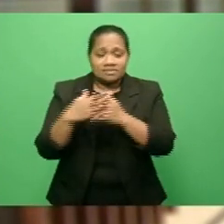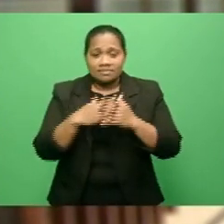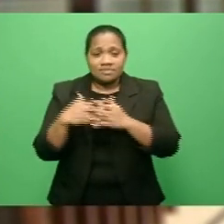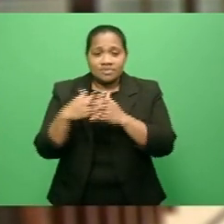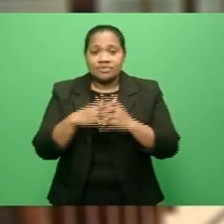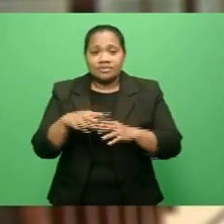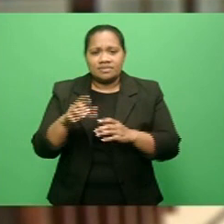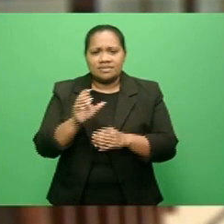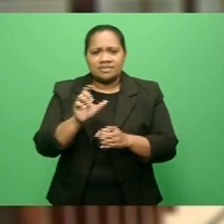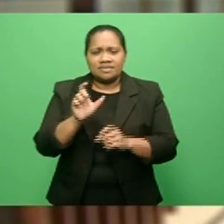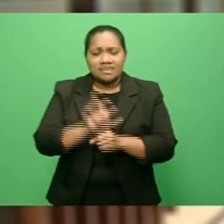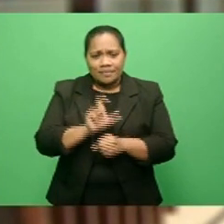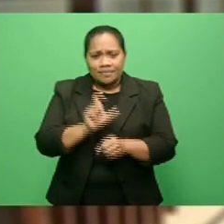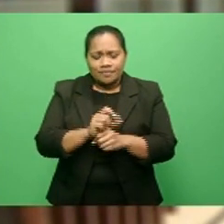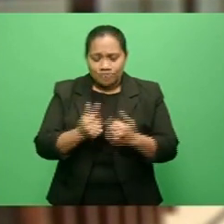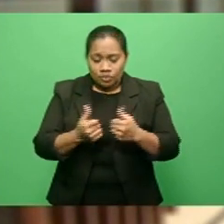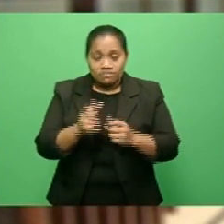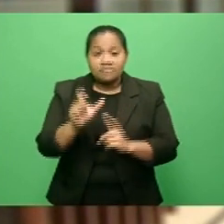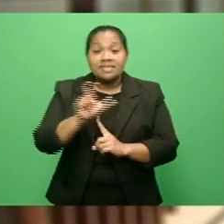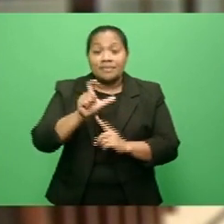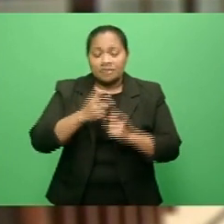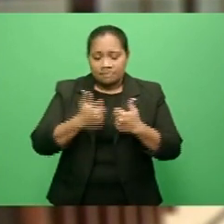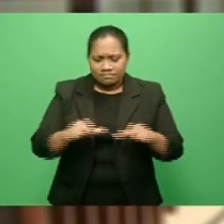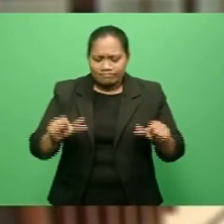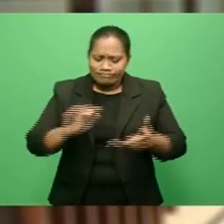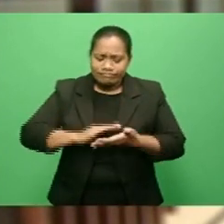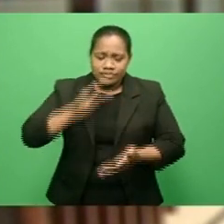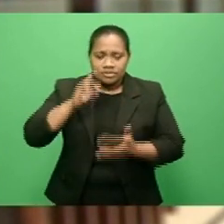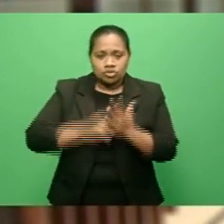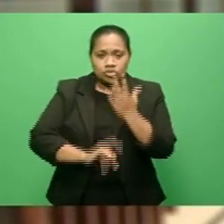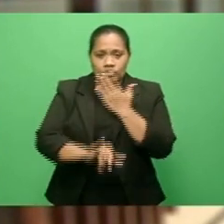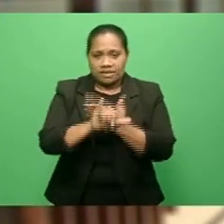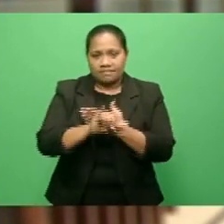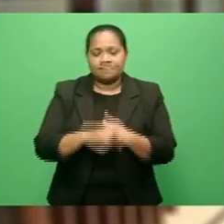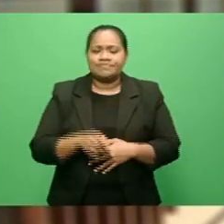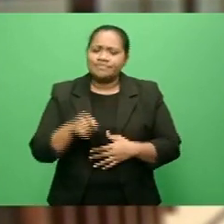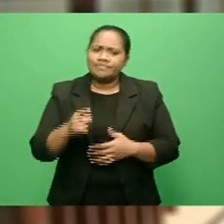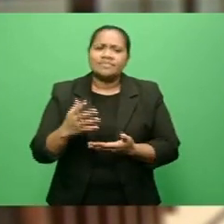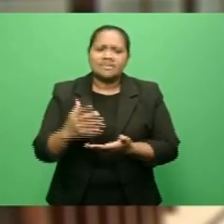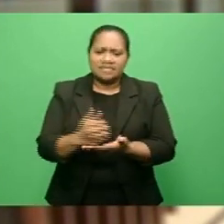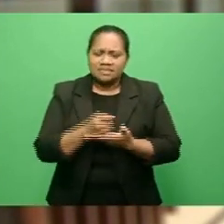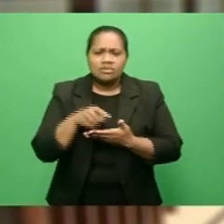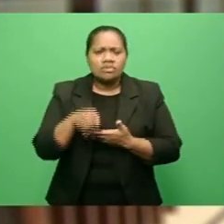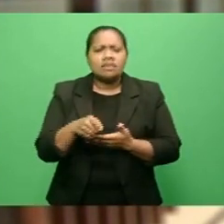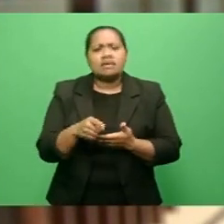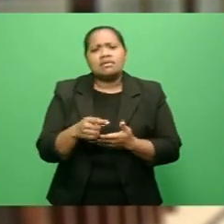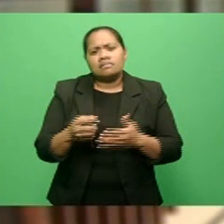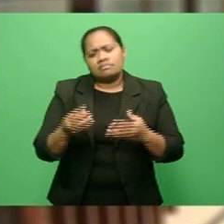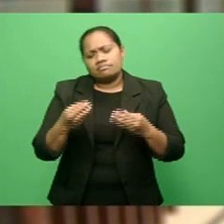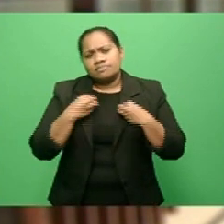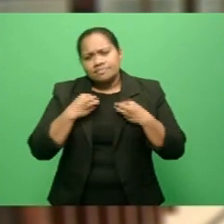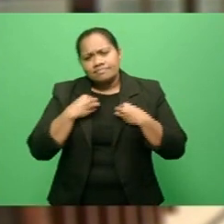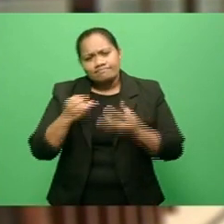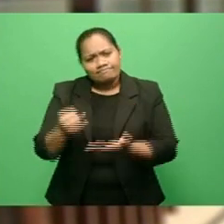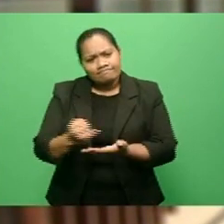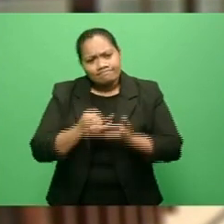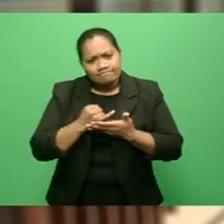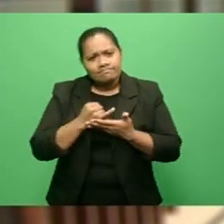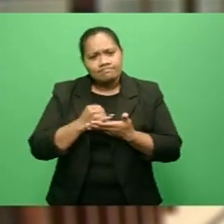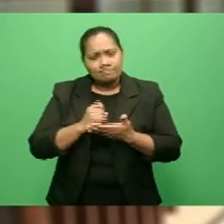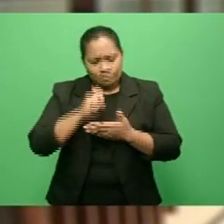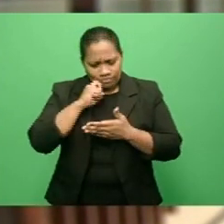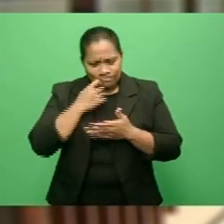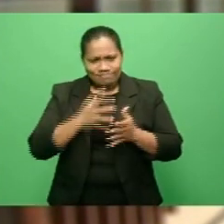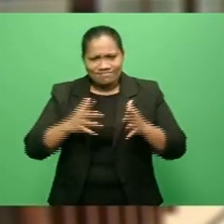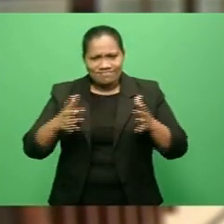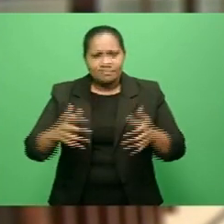in July. The economic pace slowed from June's robust gains, suggesting the rebound in businesses' investment will be gradual amid